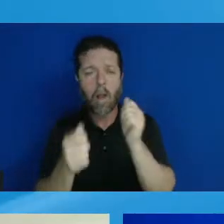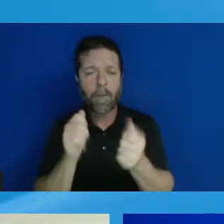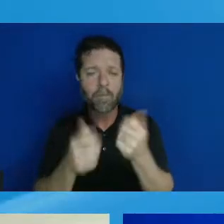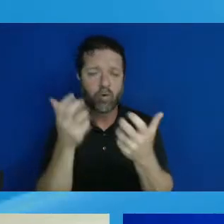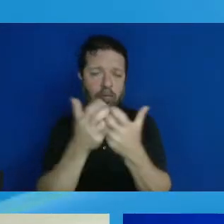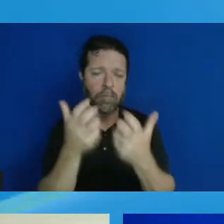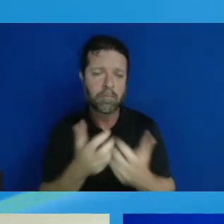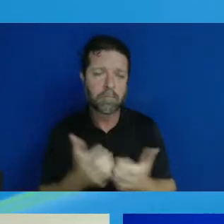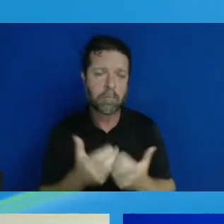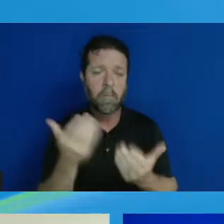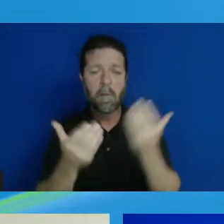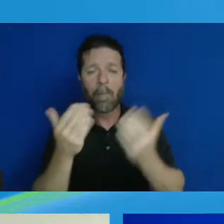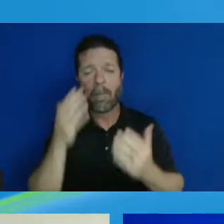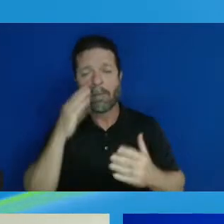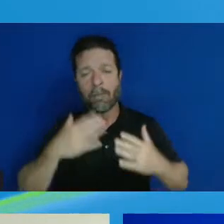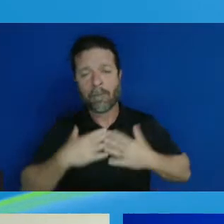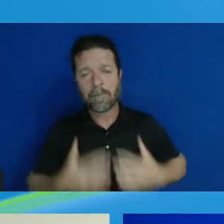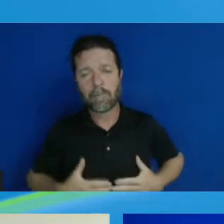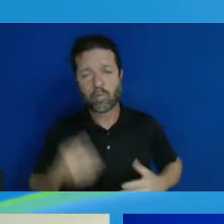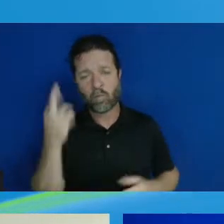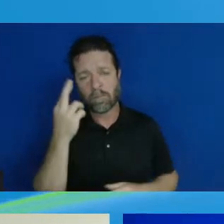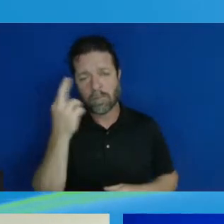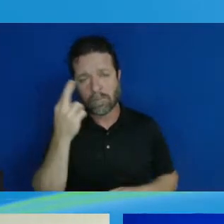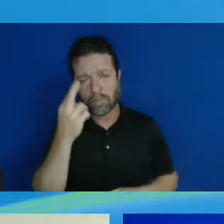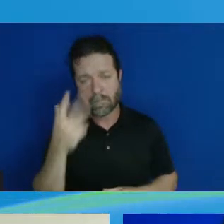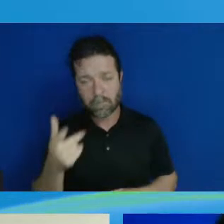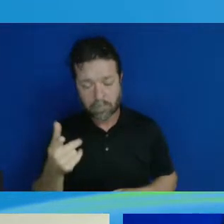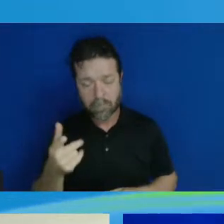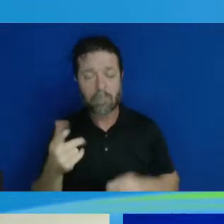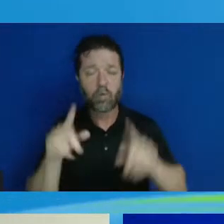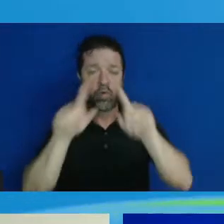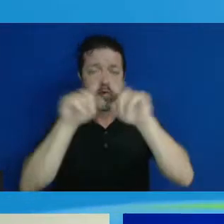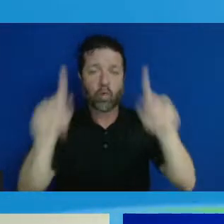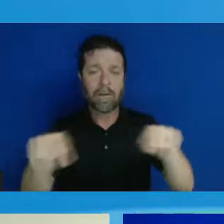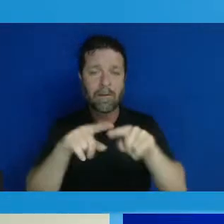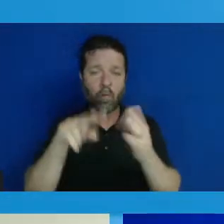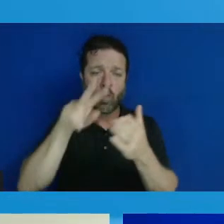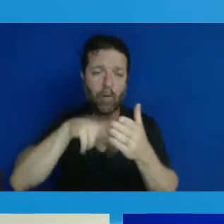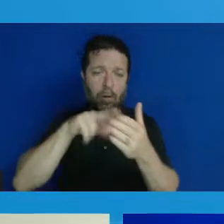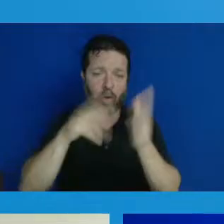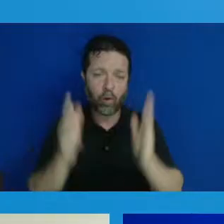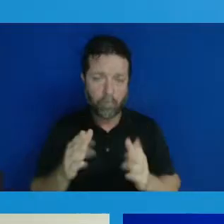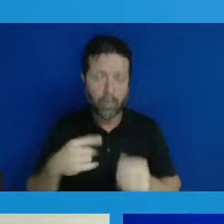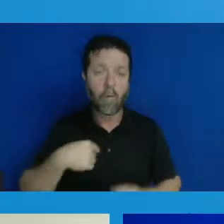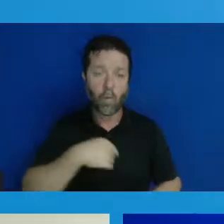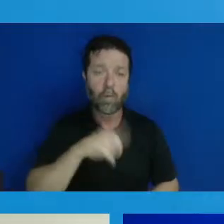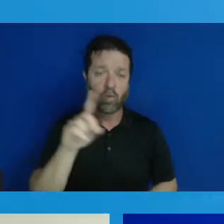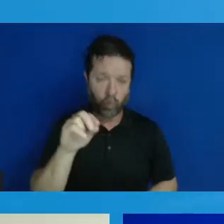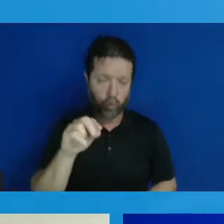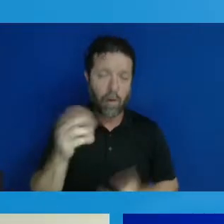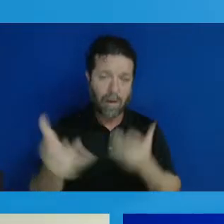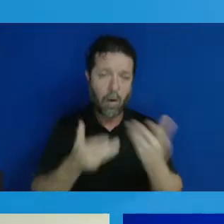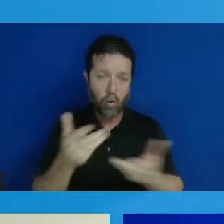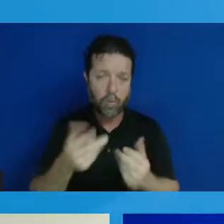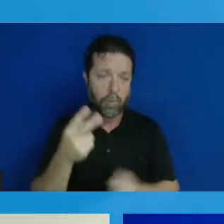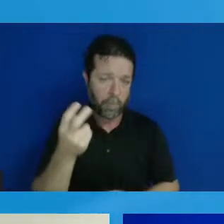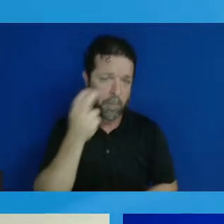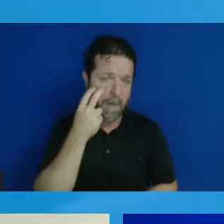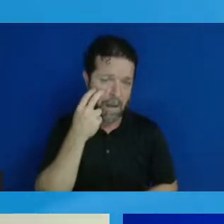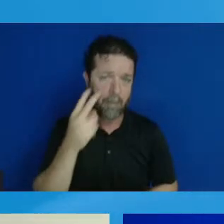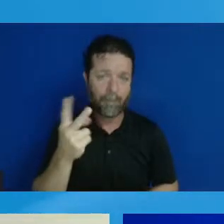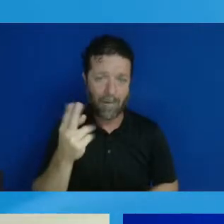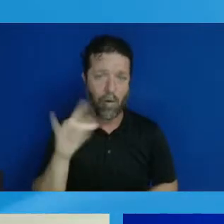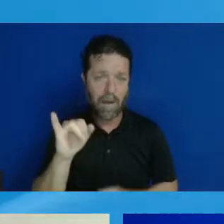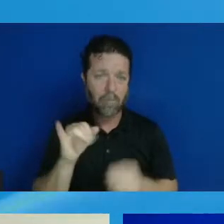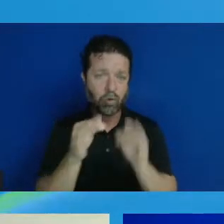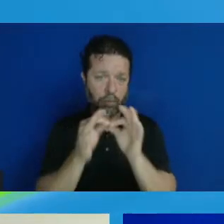a screen reader. Um, we do hire blind VRI interpreters, which is really cool. We have a screen reading